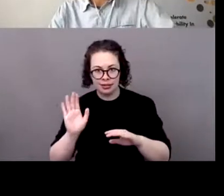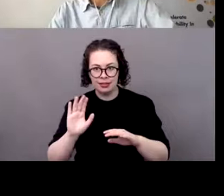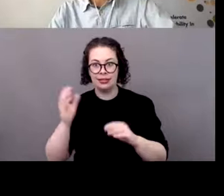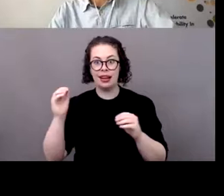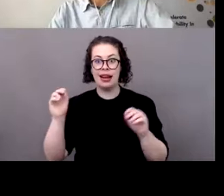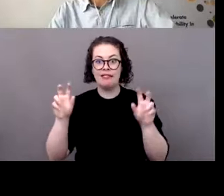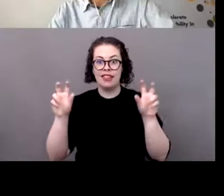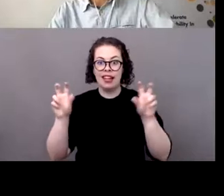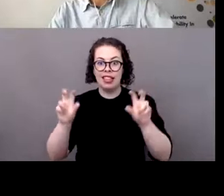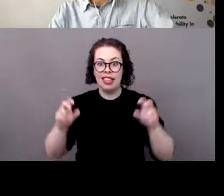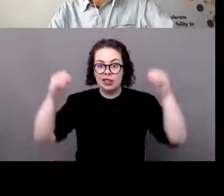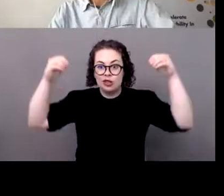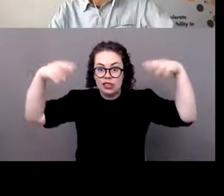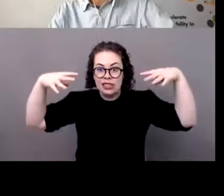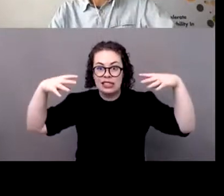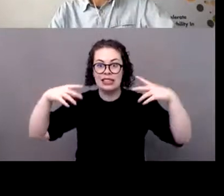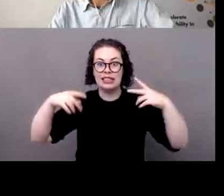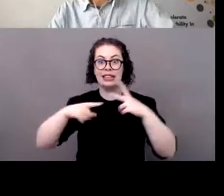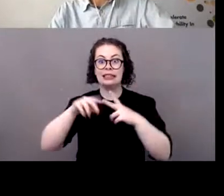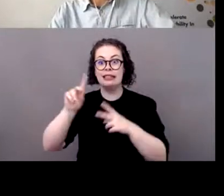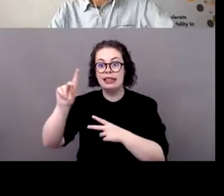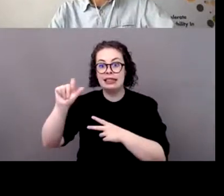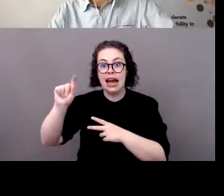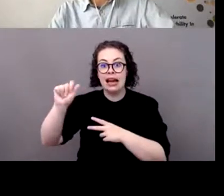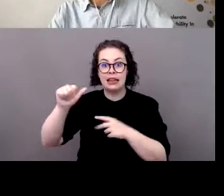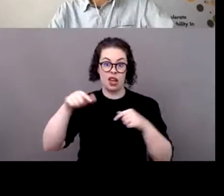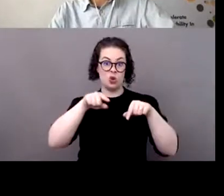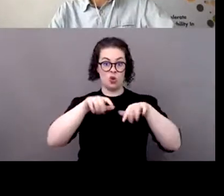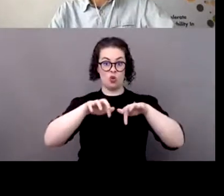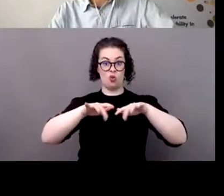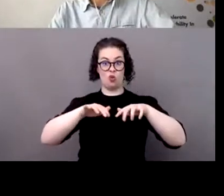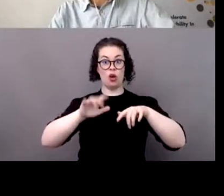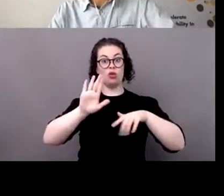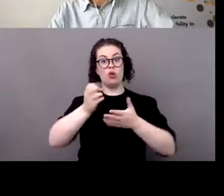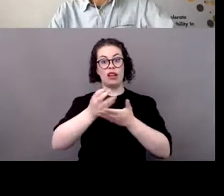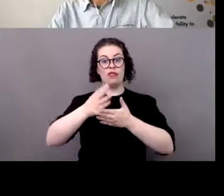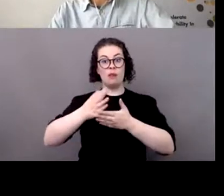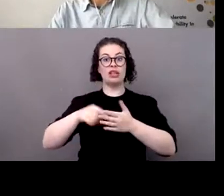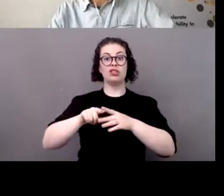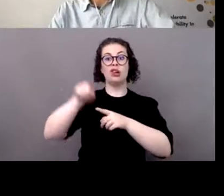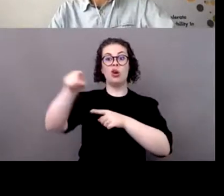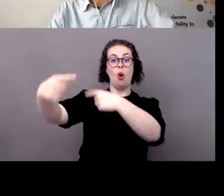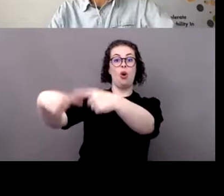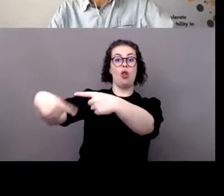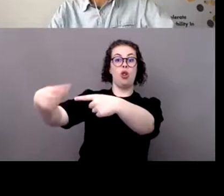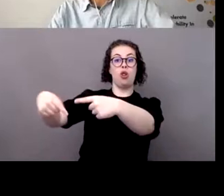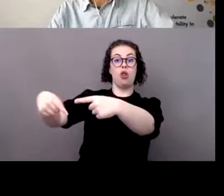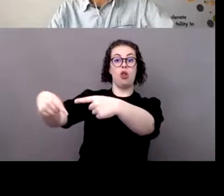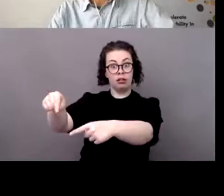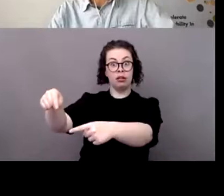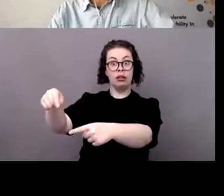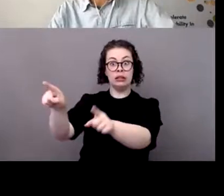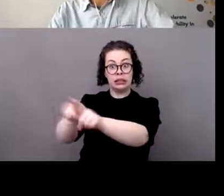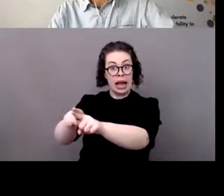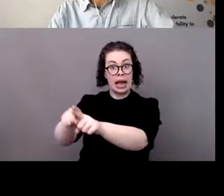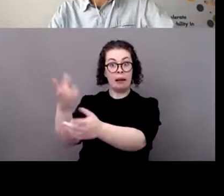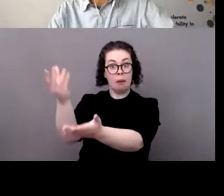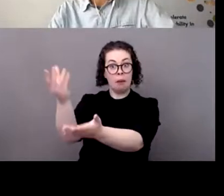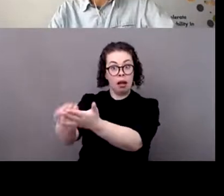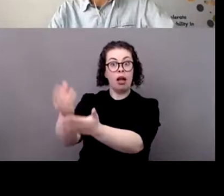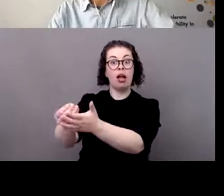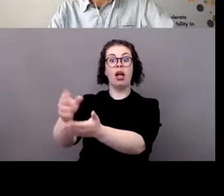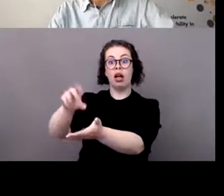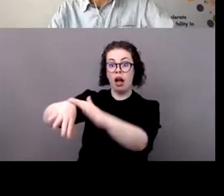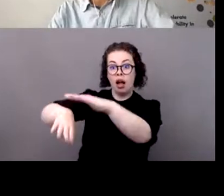centers, etc. So it's a concern, but it's still we are avoiding some CO2 emissions having this conference